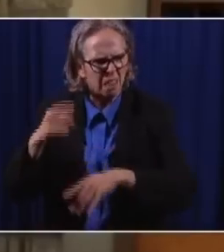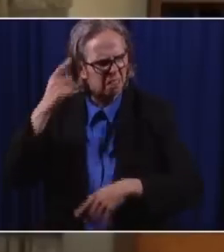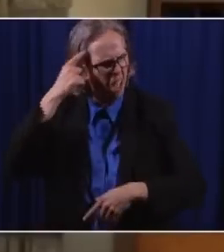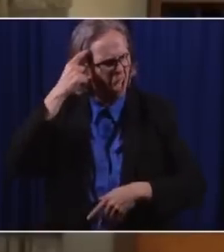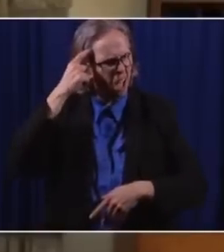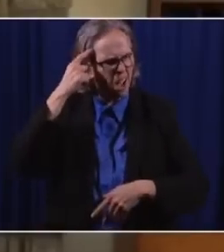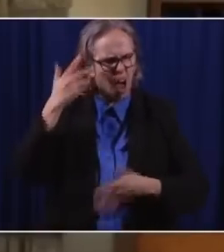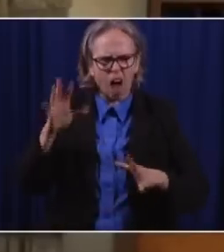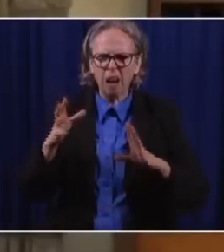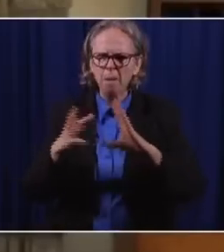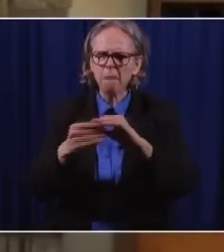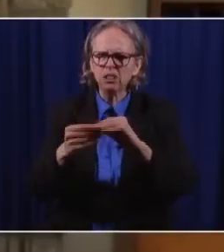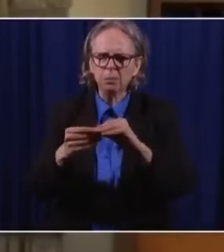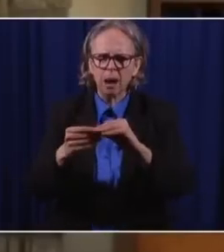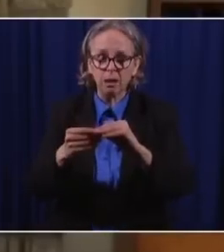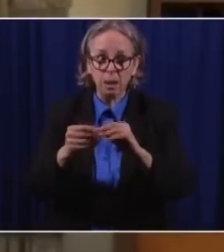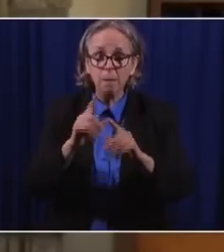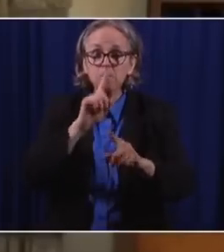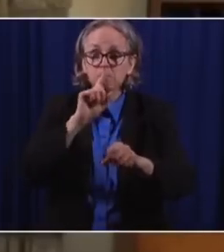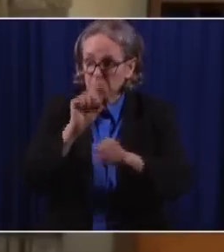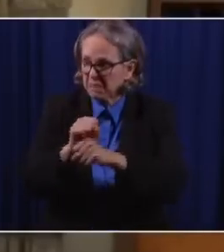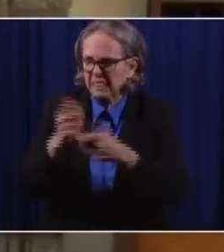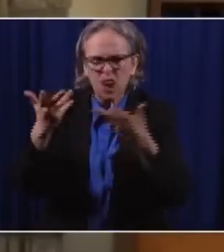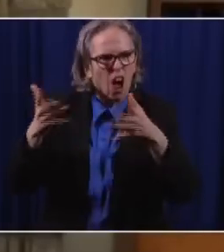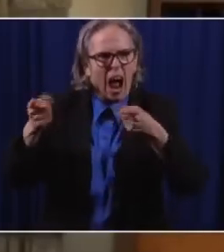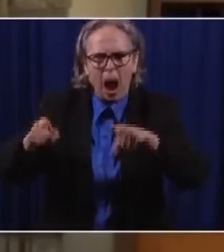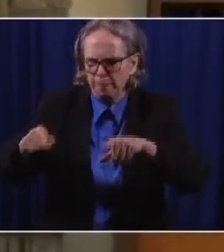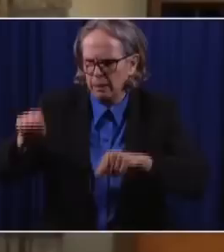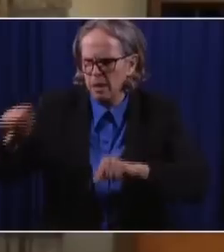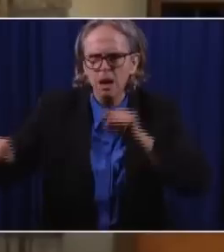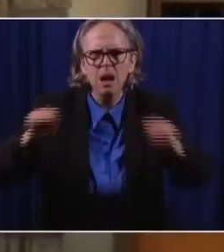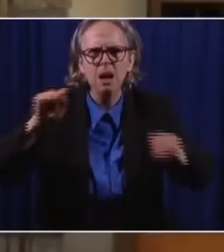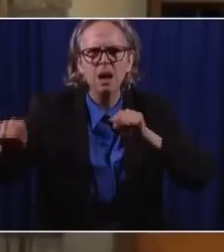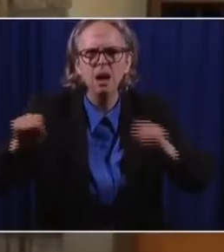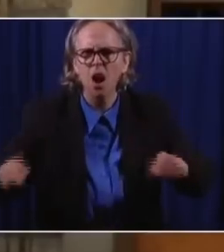we've definitely seen some cases like that.